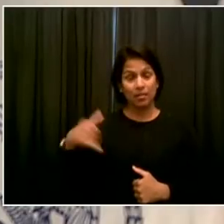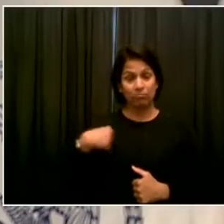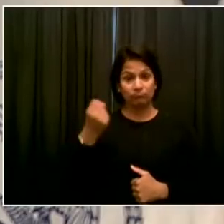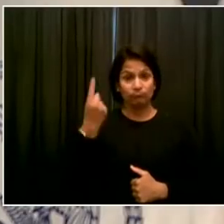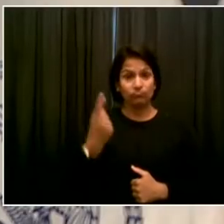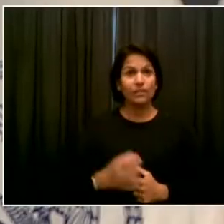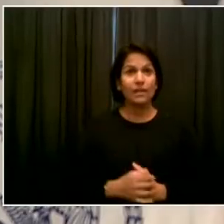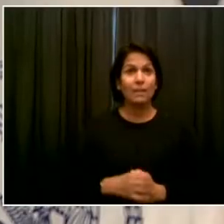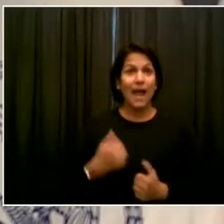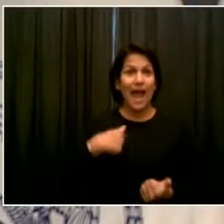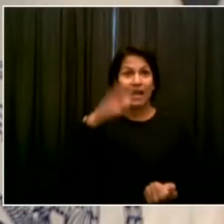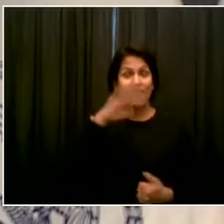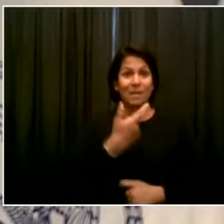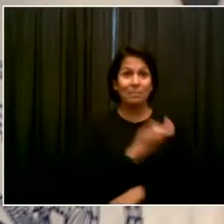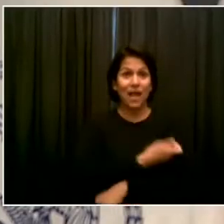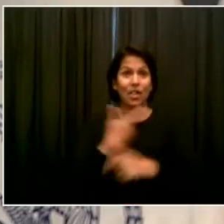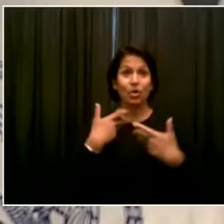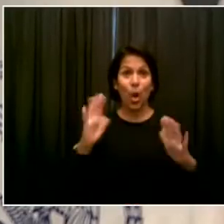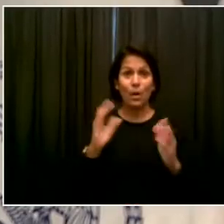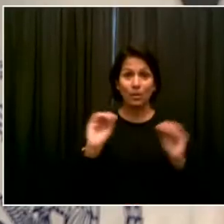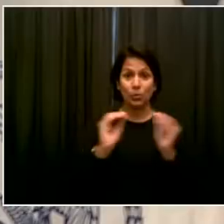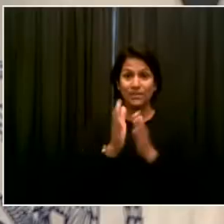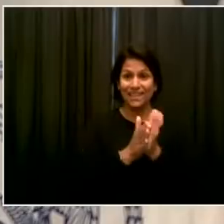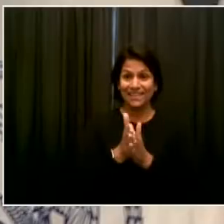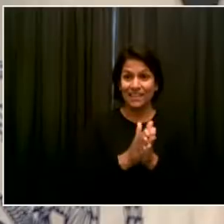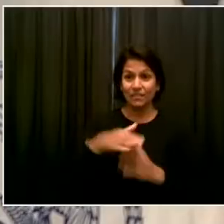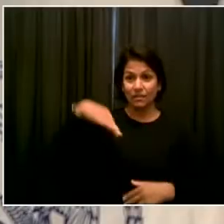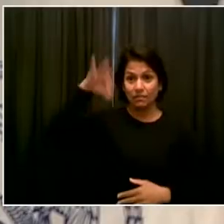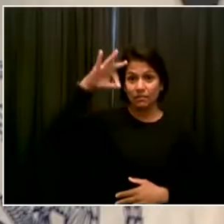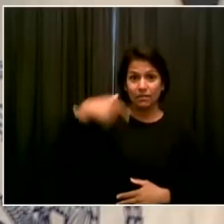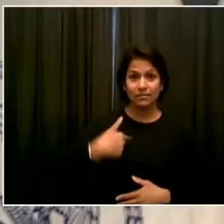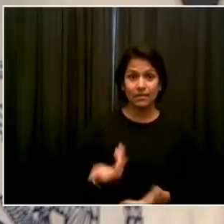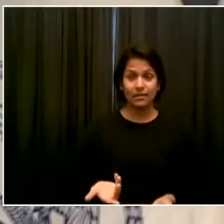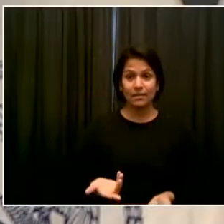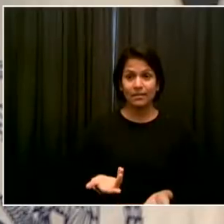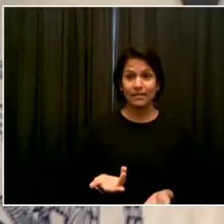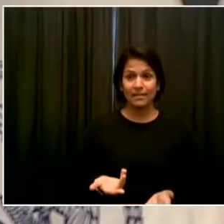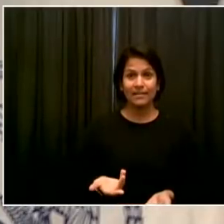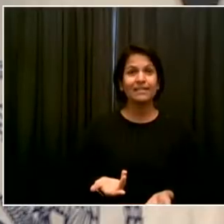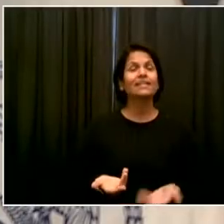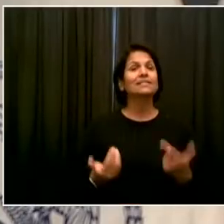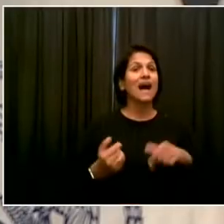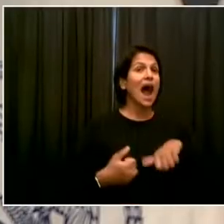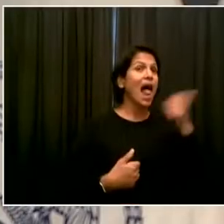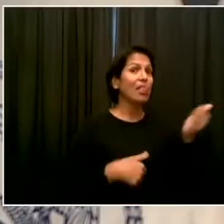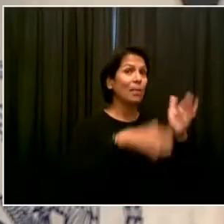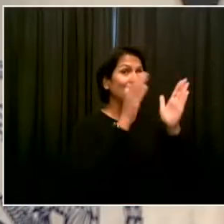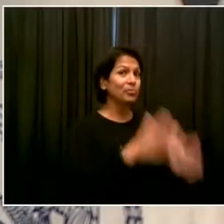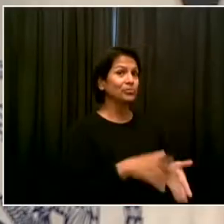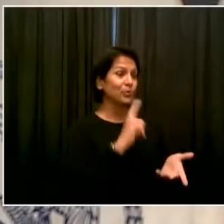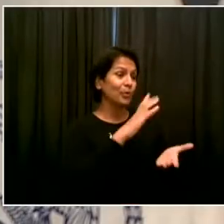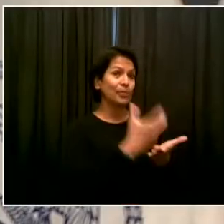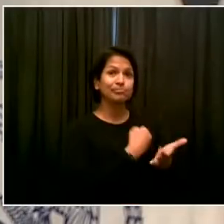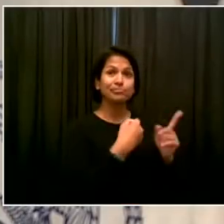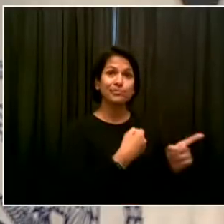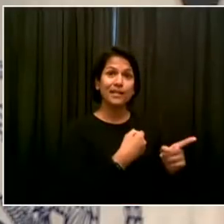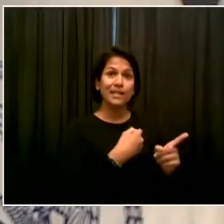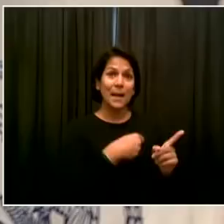and I totally appreciate that you look at someone else got an incentive, you're like, hey, I wish I got that incentive. I get